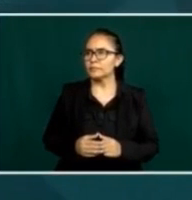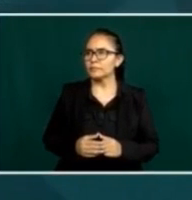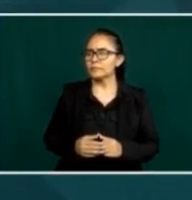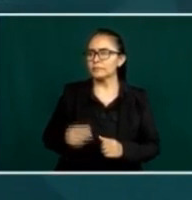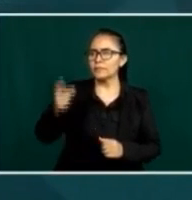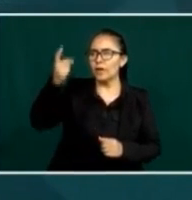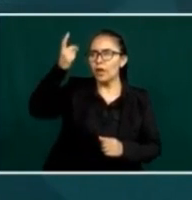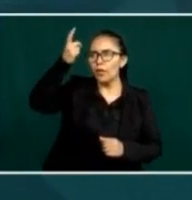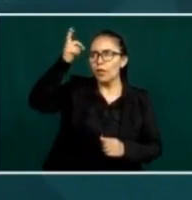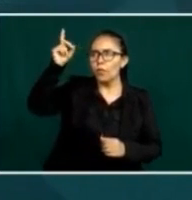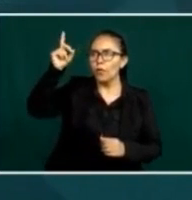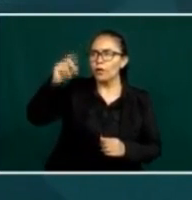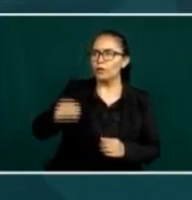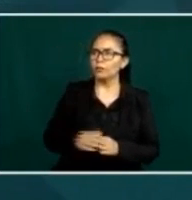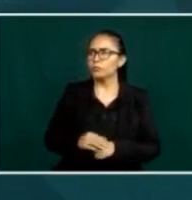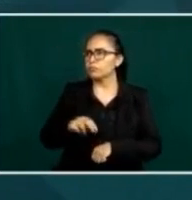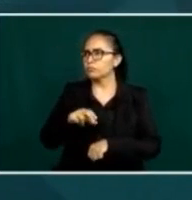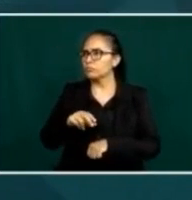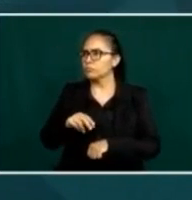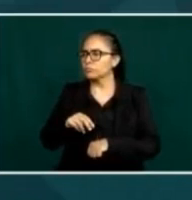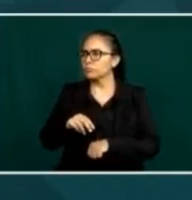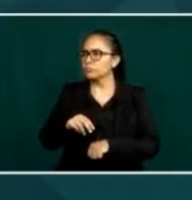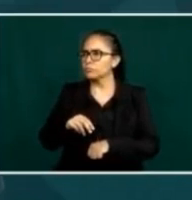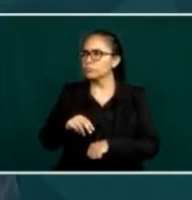to the owners and directors